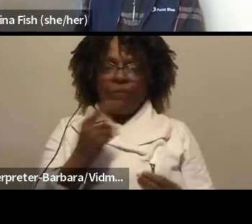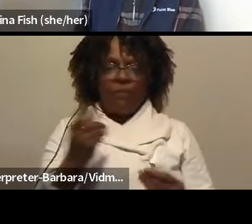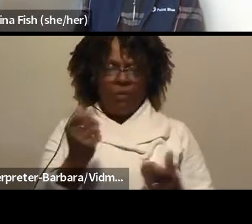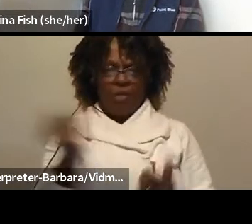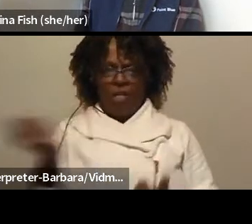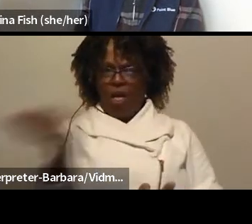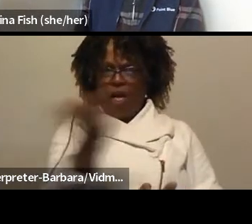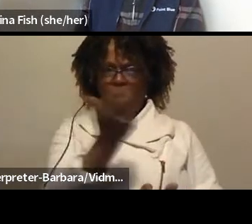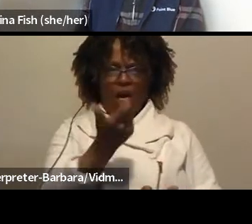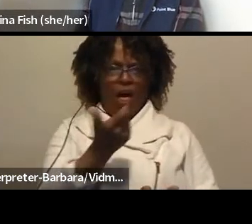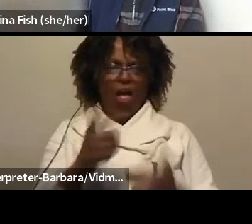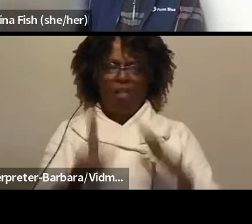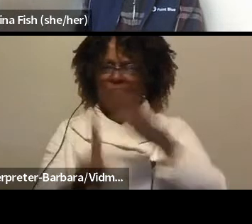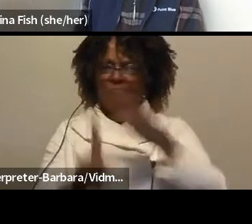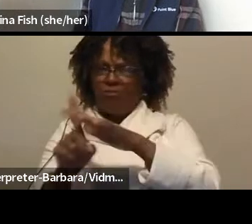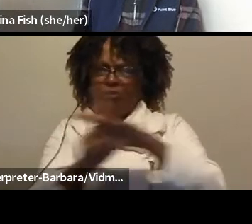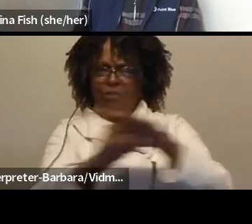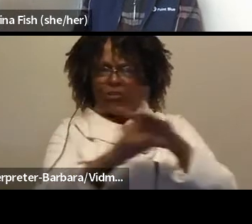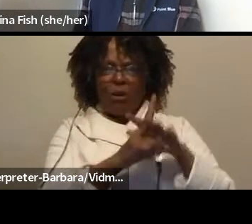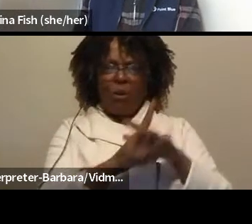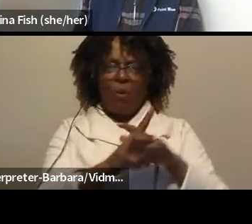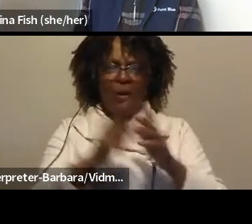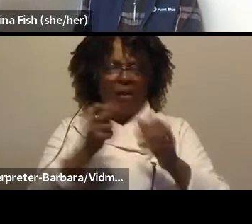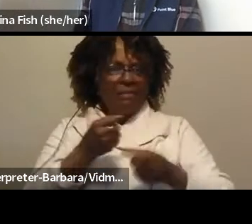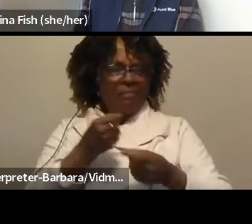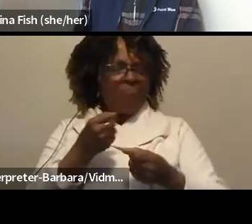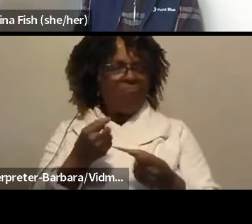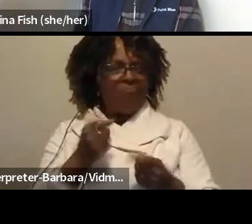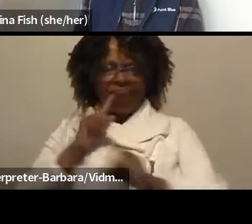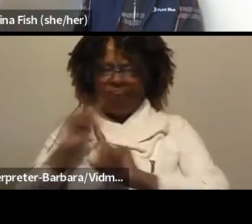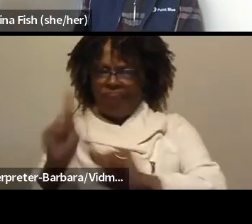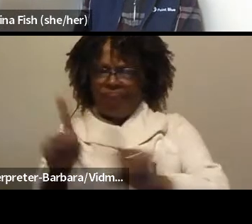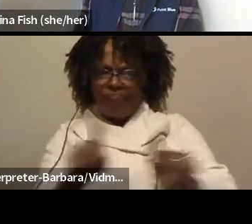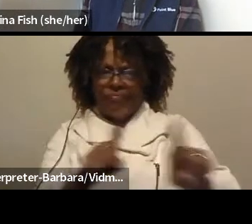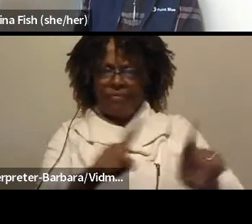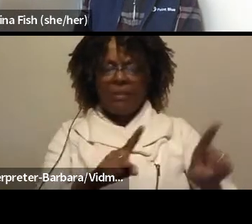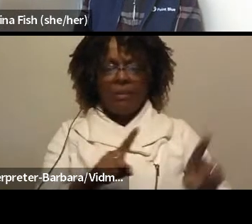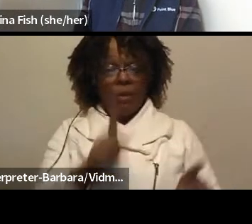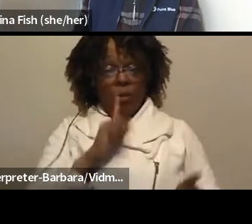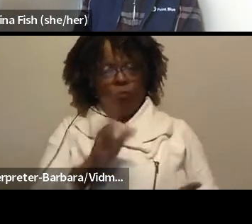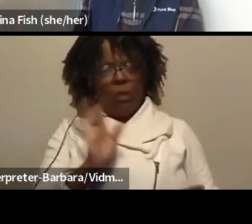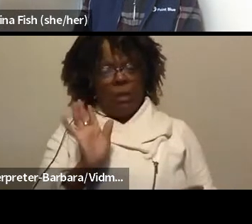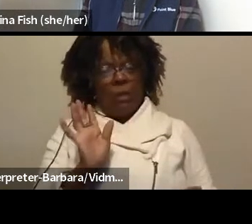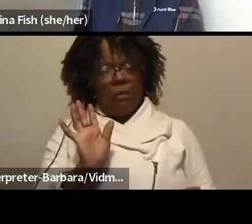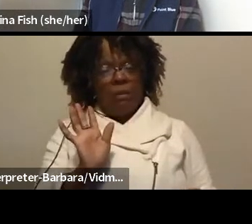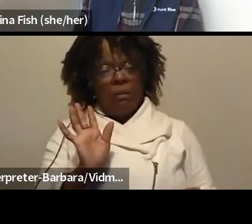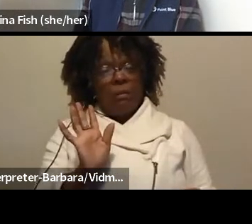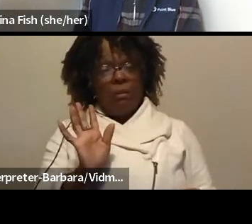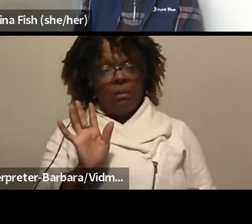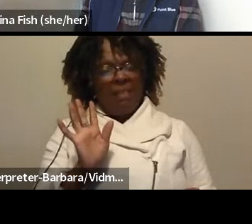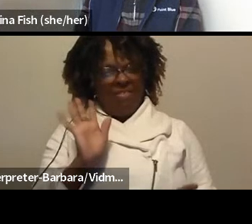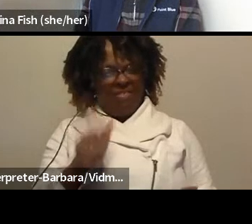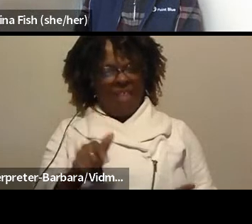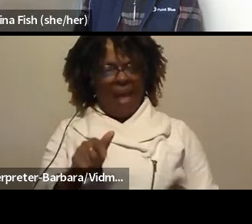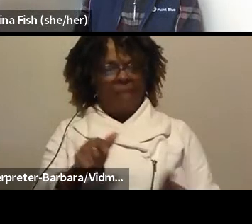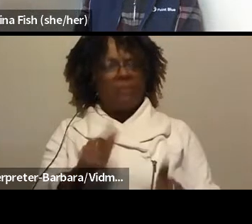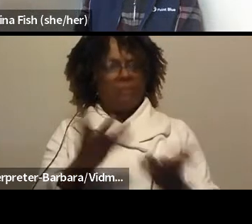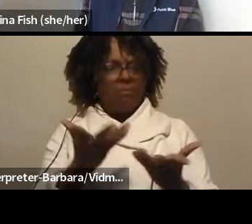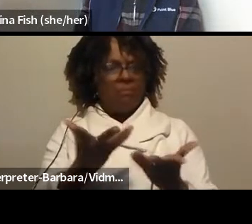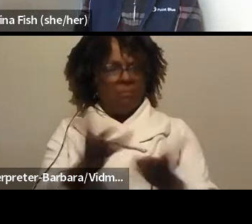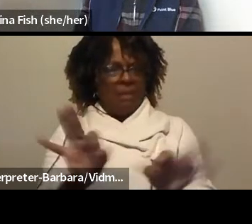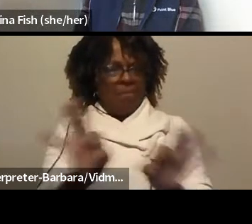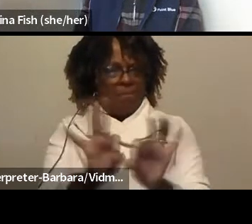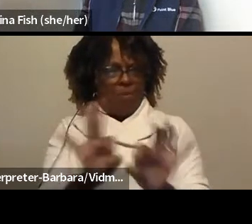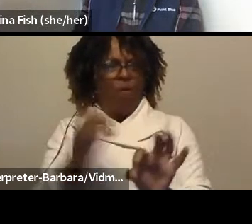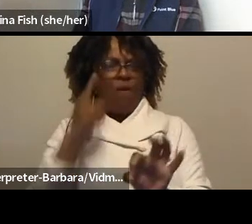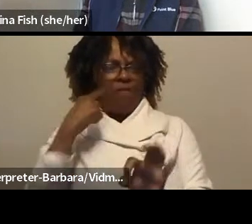to be transparent. And this is what Black and Marine Science is all about, ensuring that you do have a network, that you are